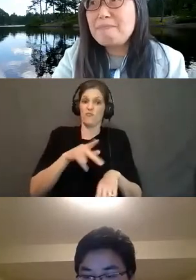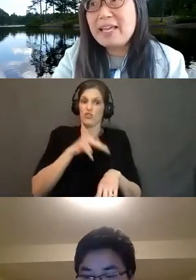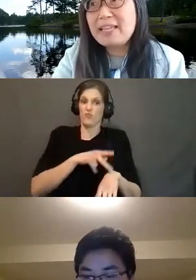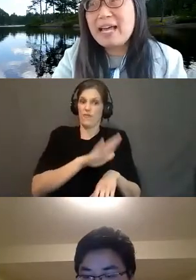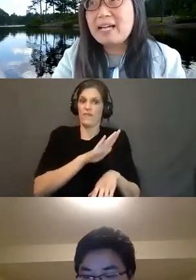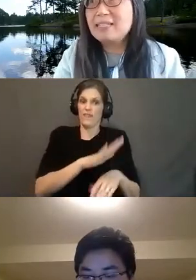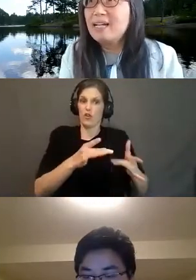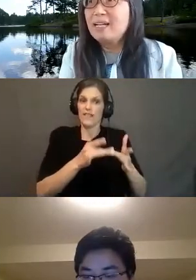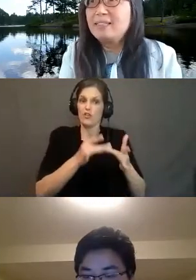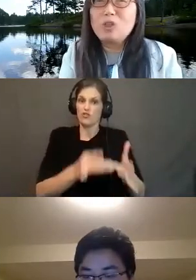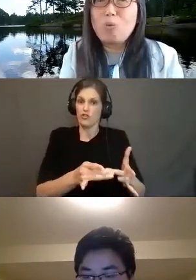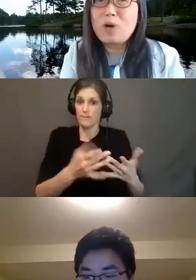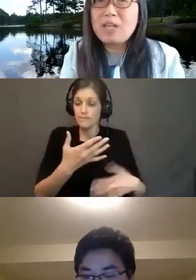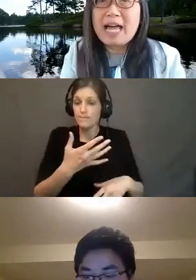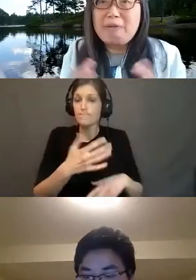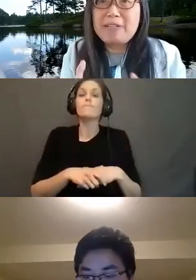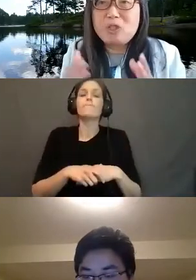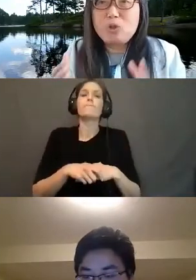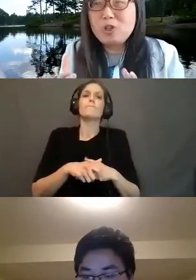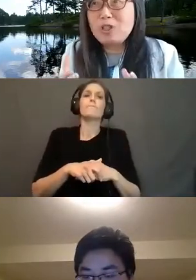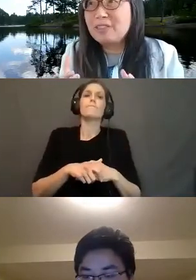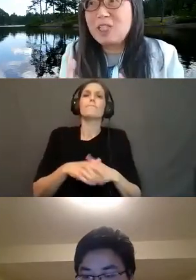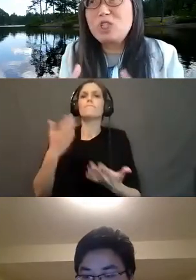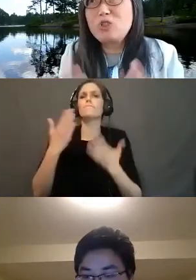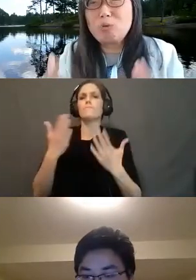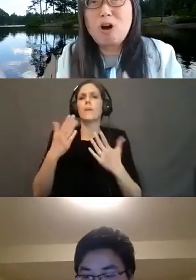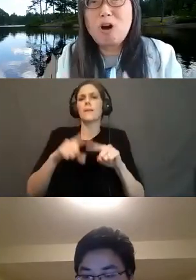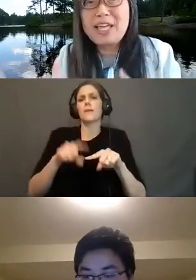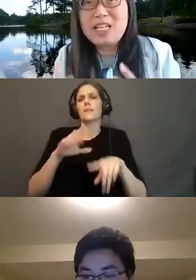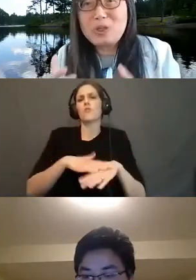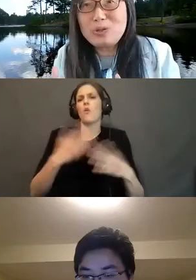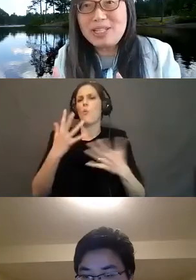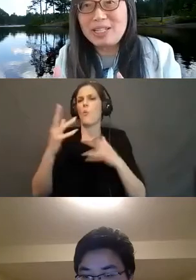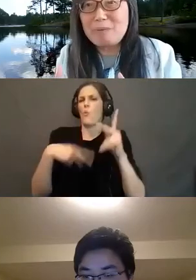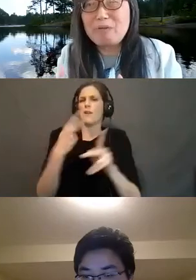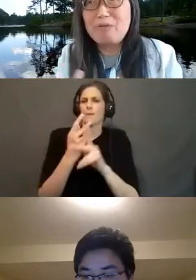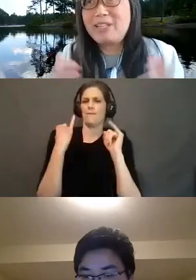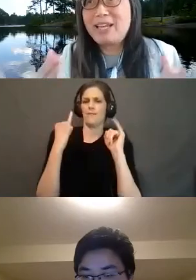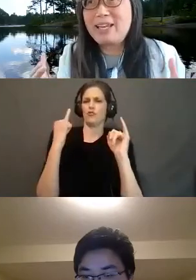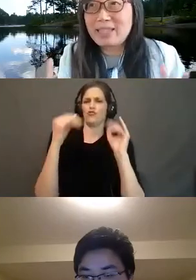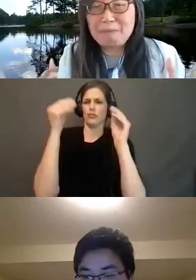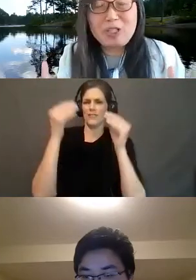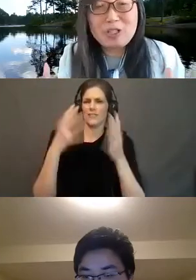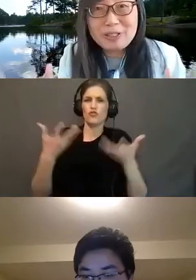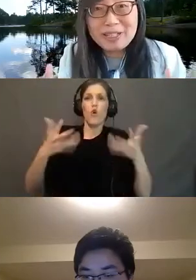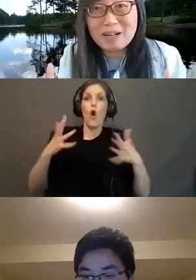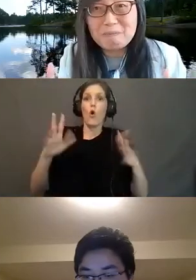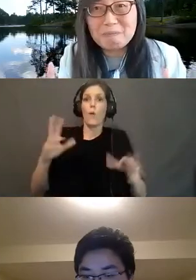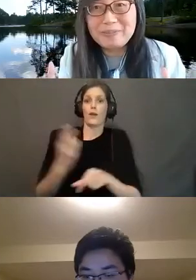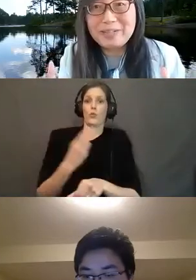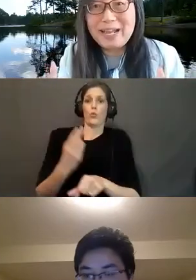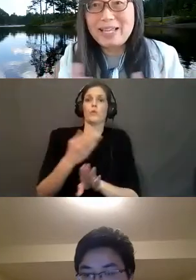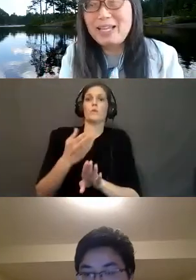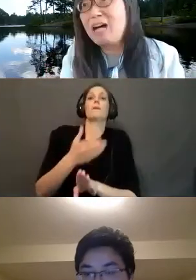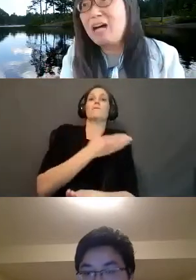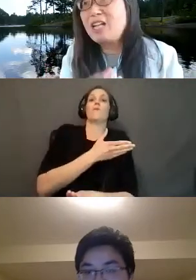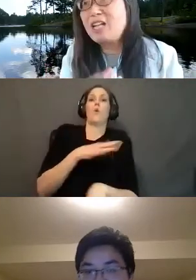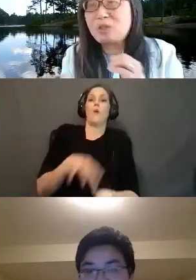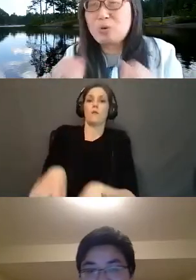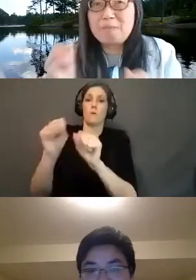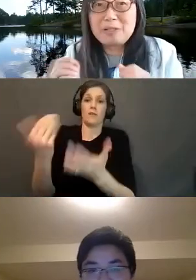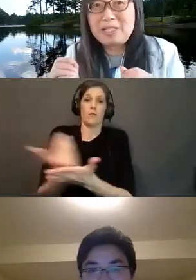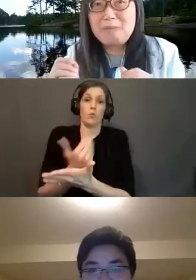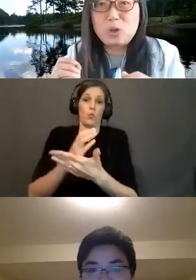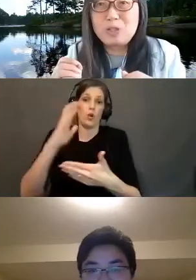may depend on what type of instruction the teachers were already using before they adopt the new curriculum, right? How large is